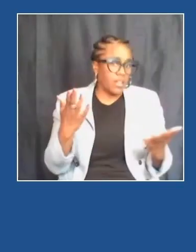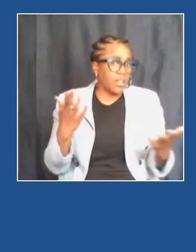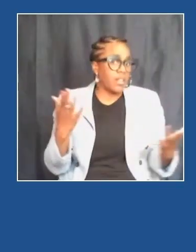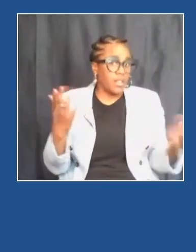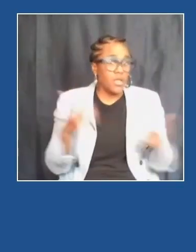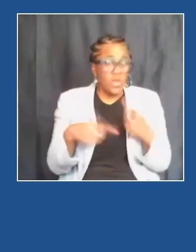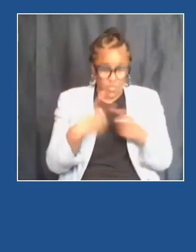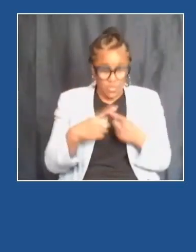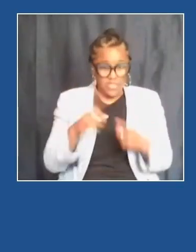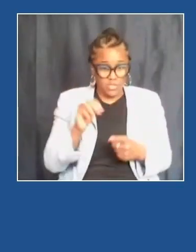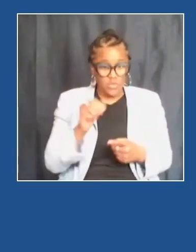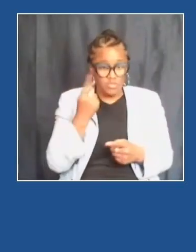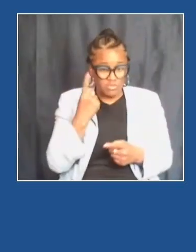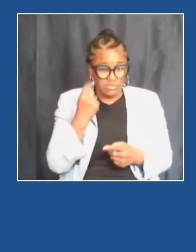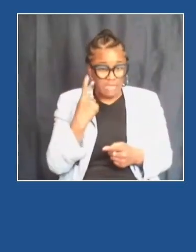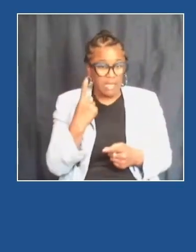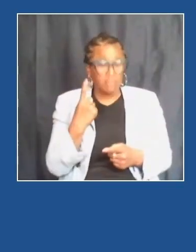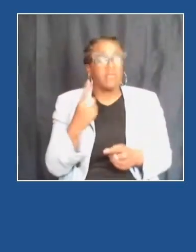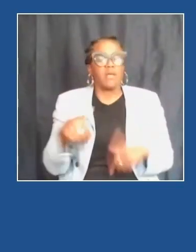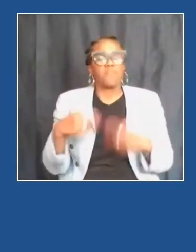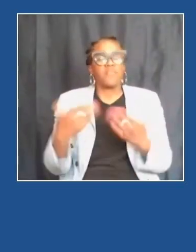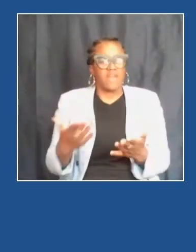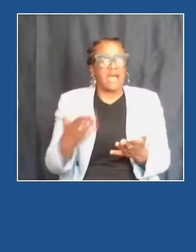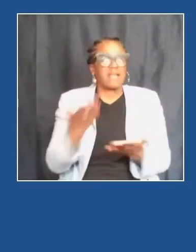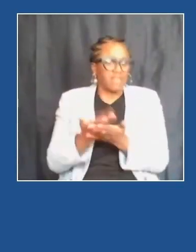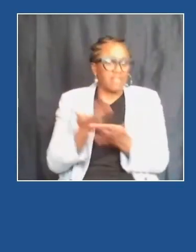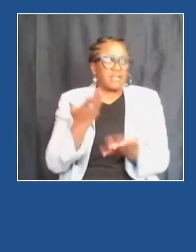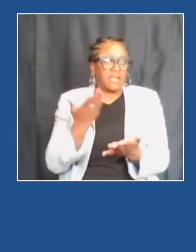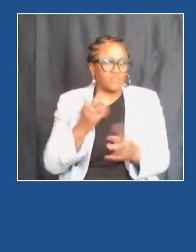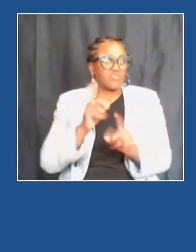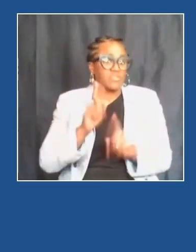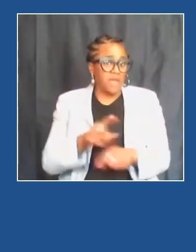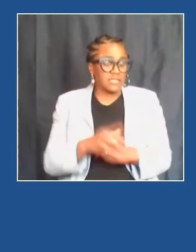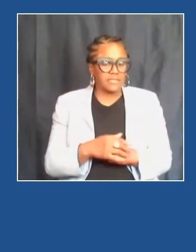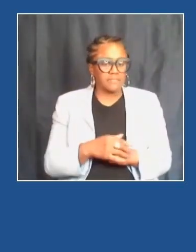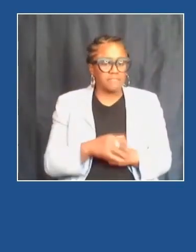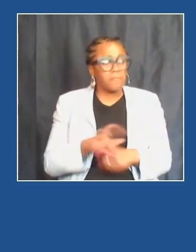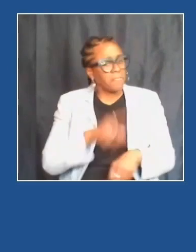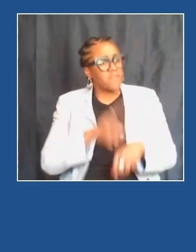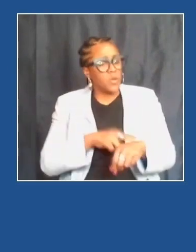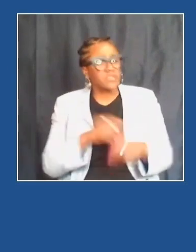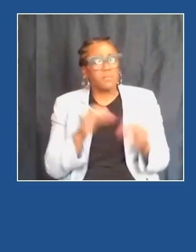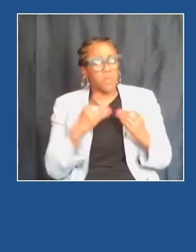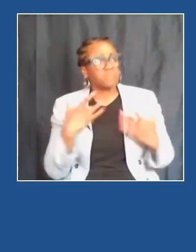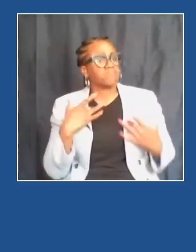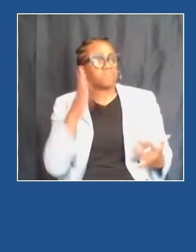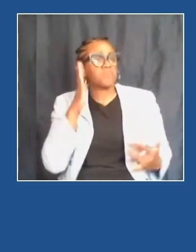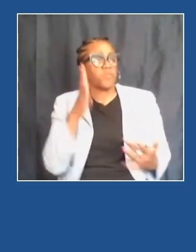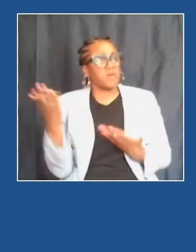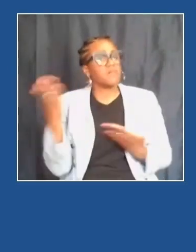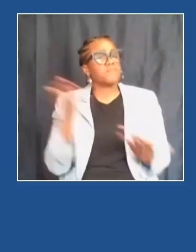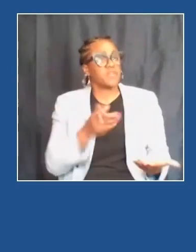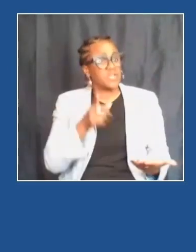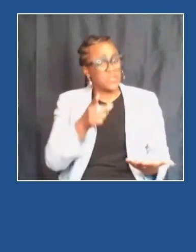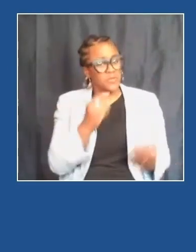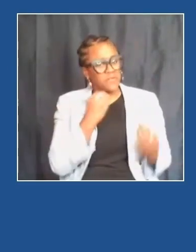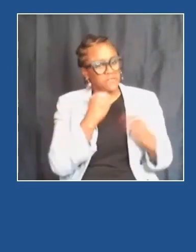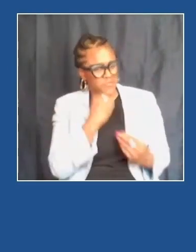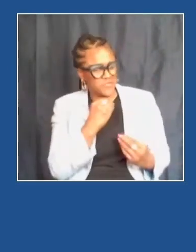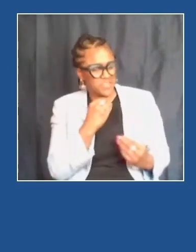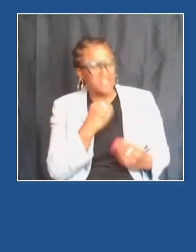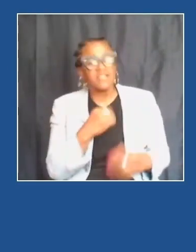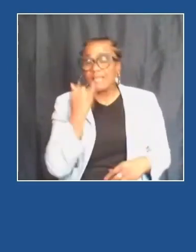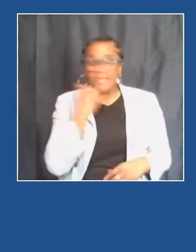they do understand, provide a validating response. And of course, they're more likely to bring you a casserole. And if they